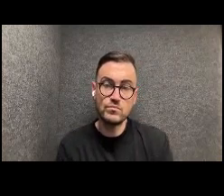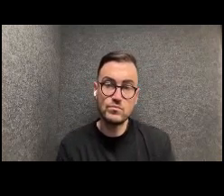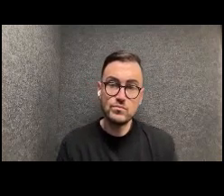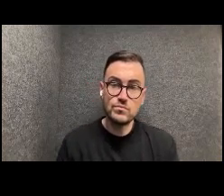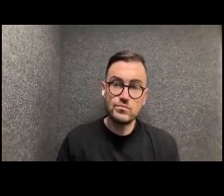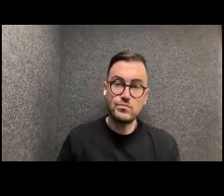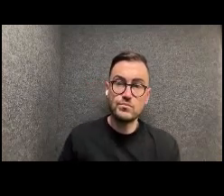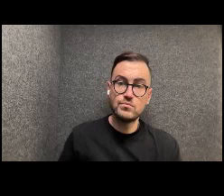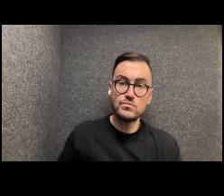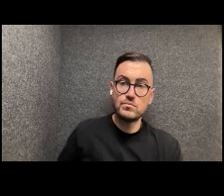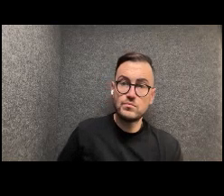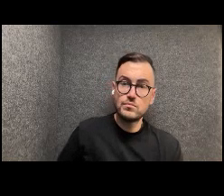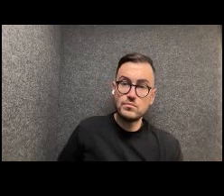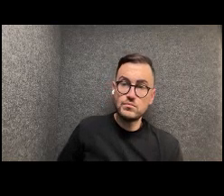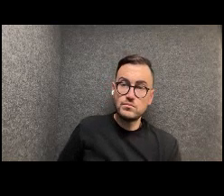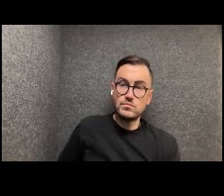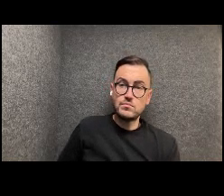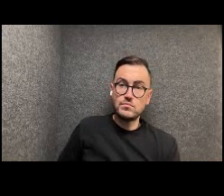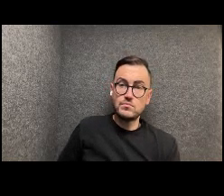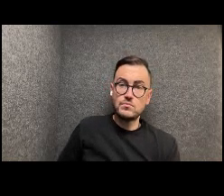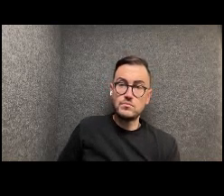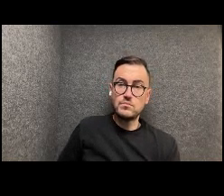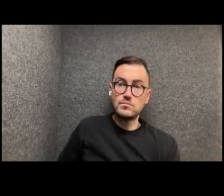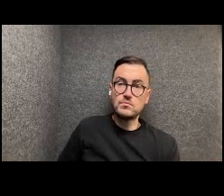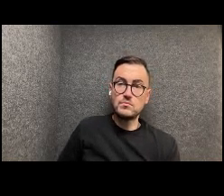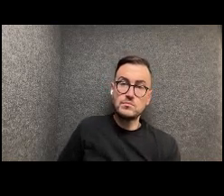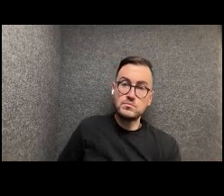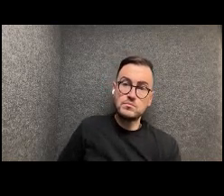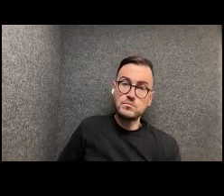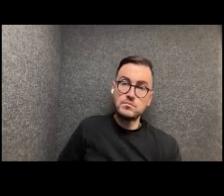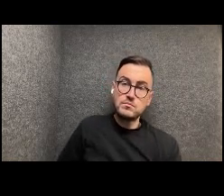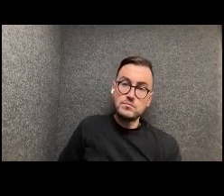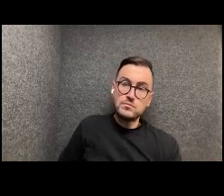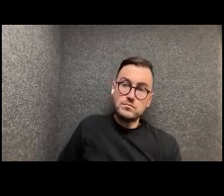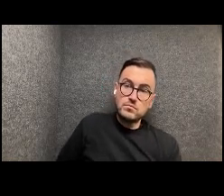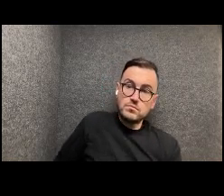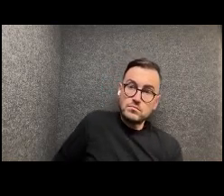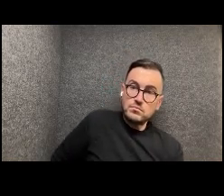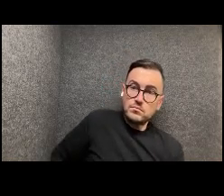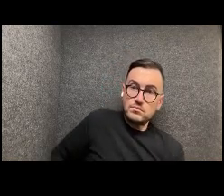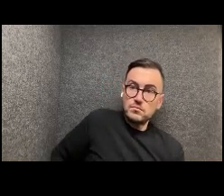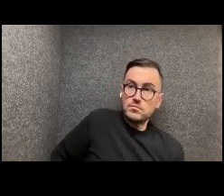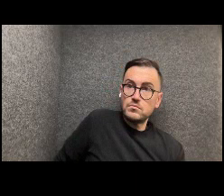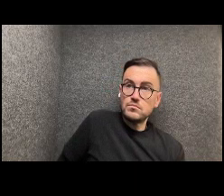paragraph, which for all intents and purposes, SAMHSA said we can't do that.